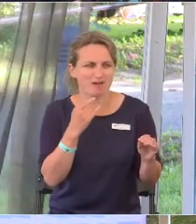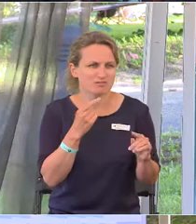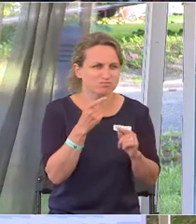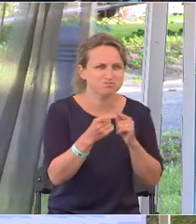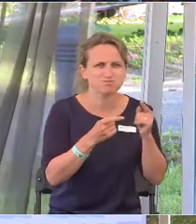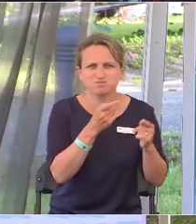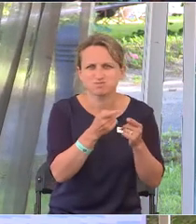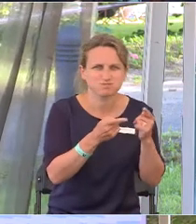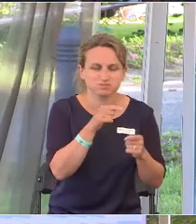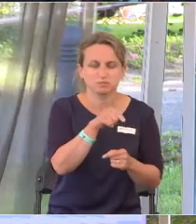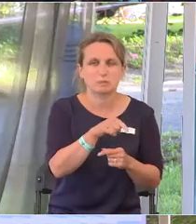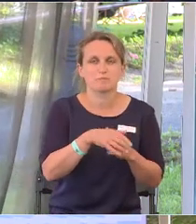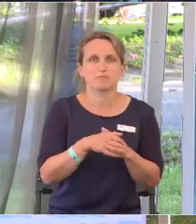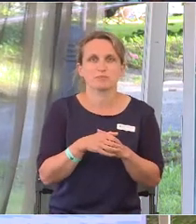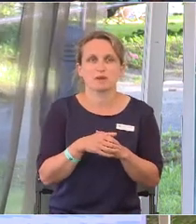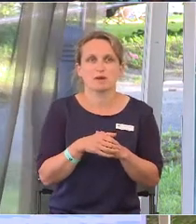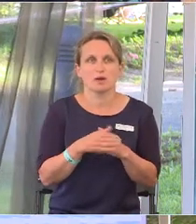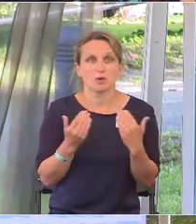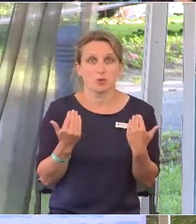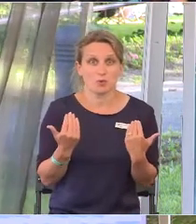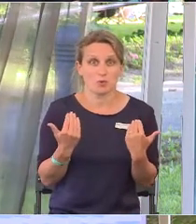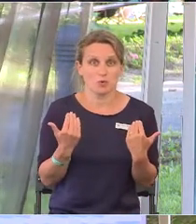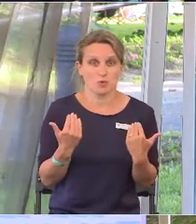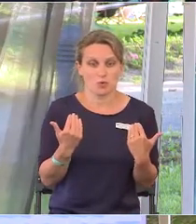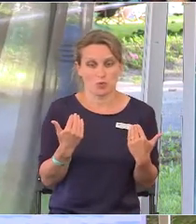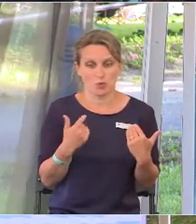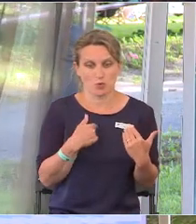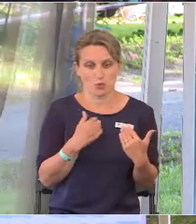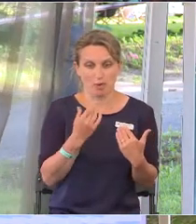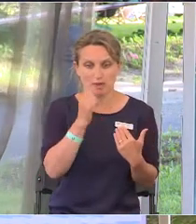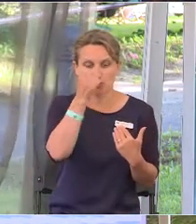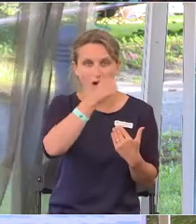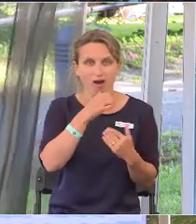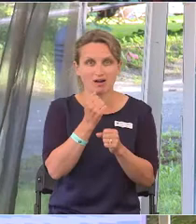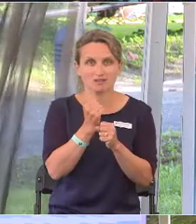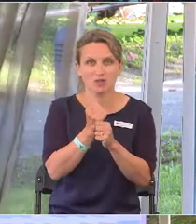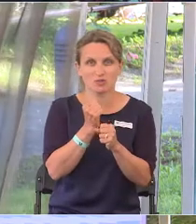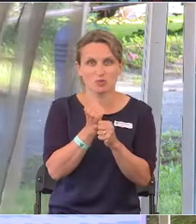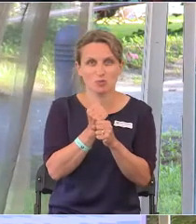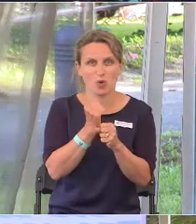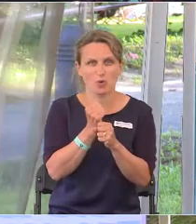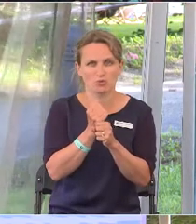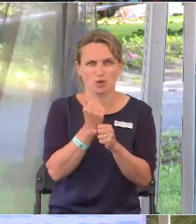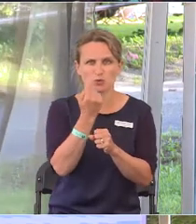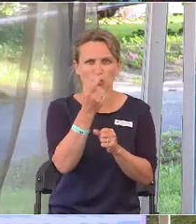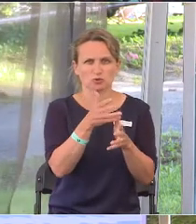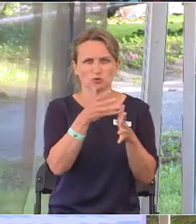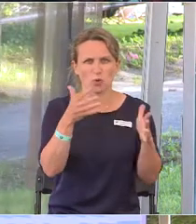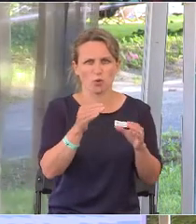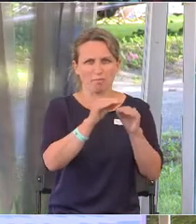politicians. And then now I've been for quite many years working with one of the big media